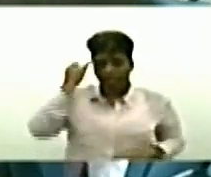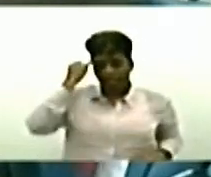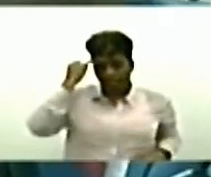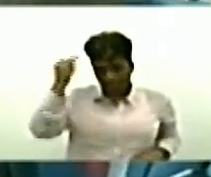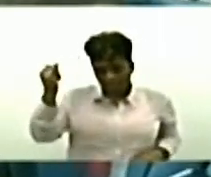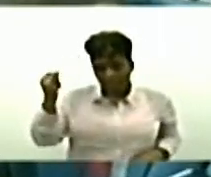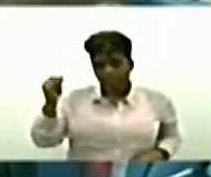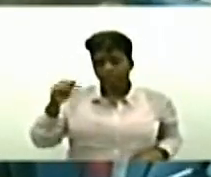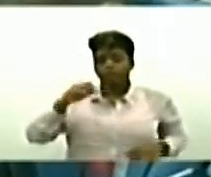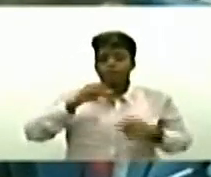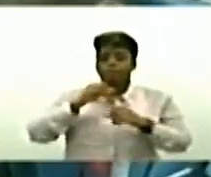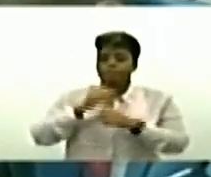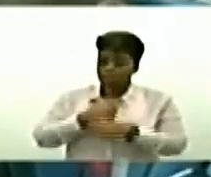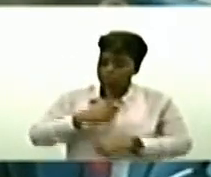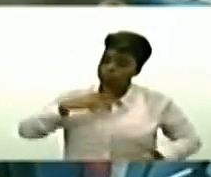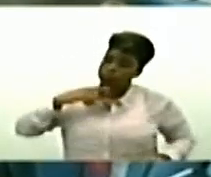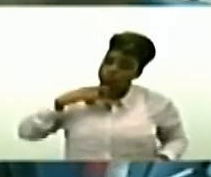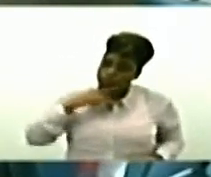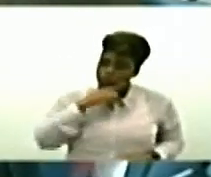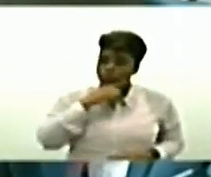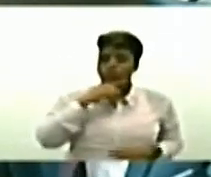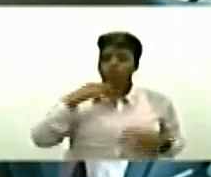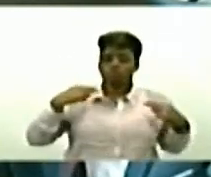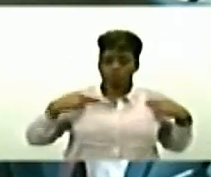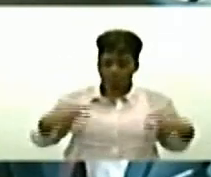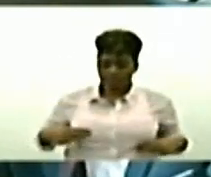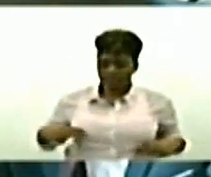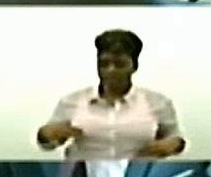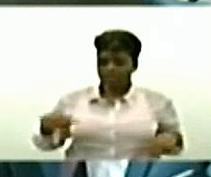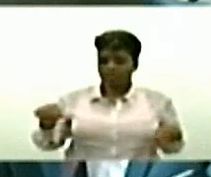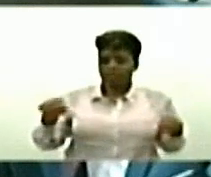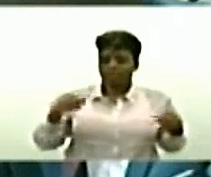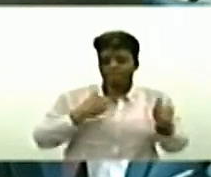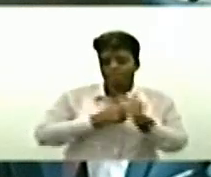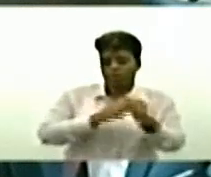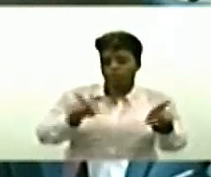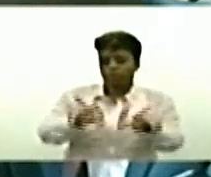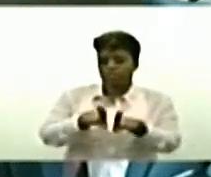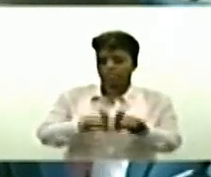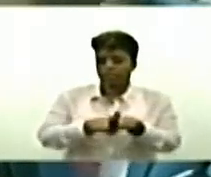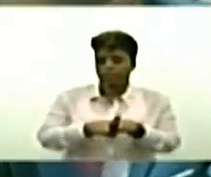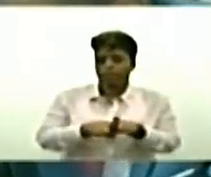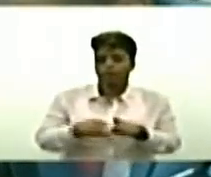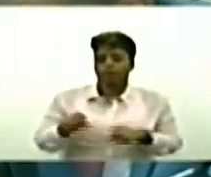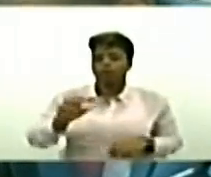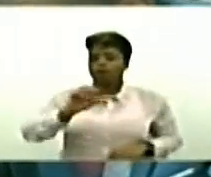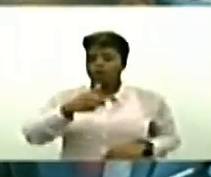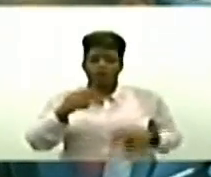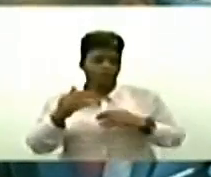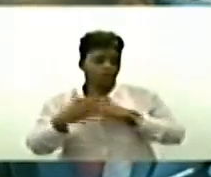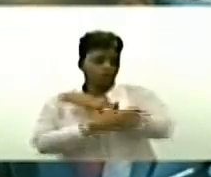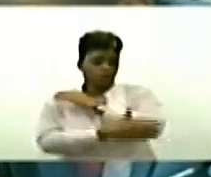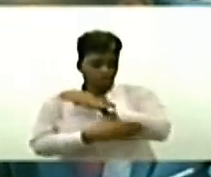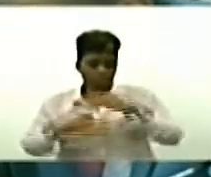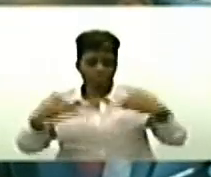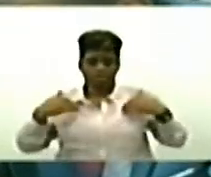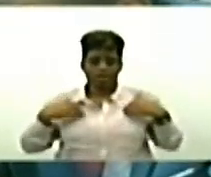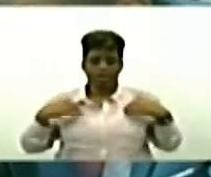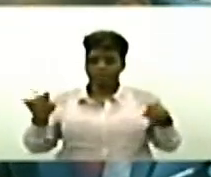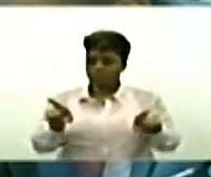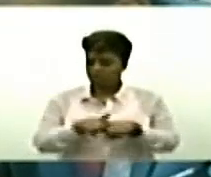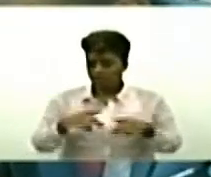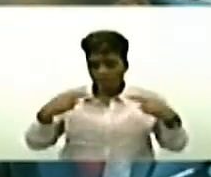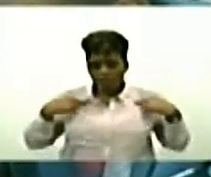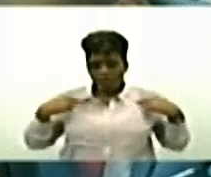that the uniform mimics those that other persons performing similar duties in other countries, be that so to treat